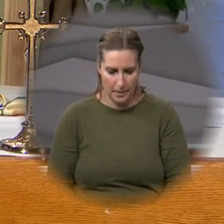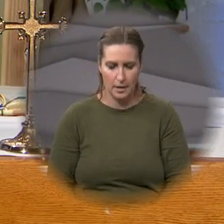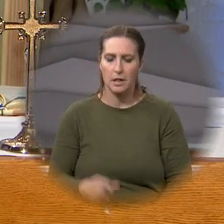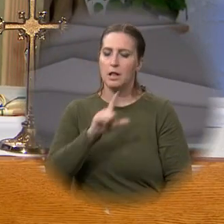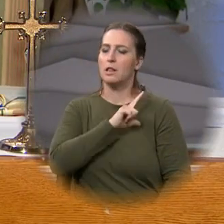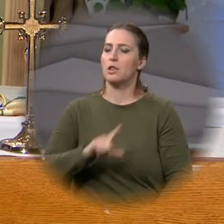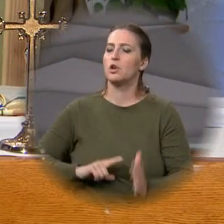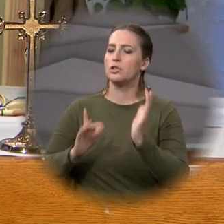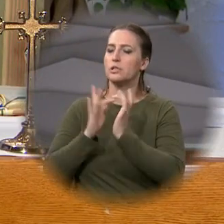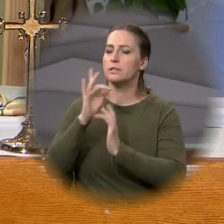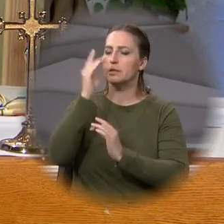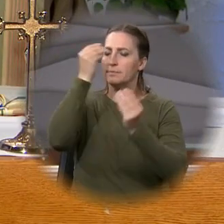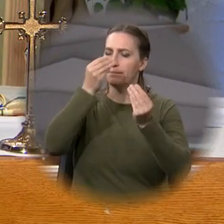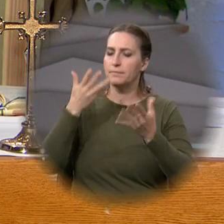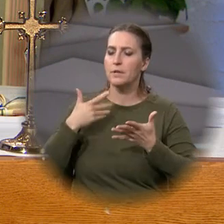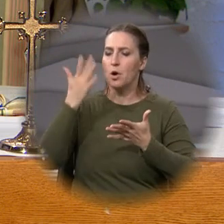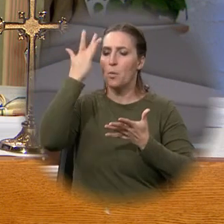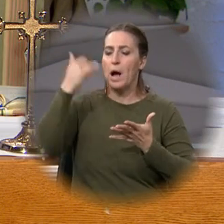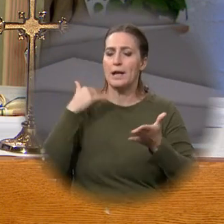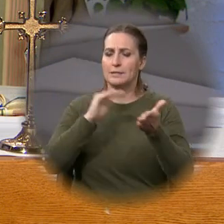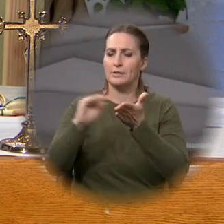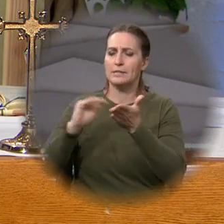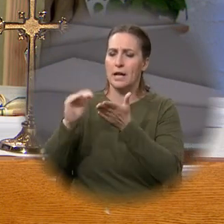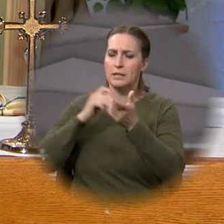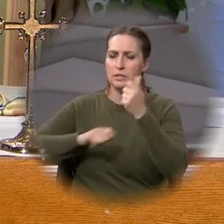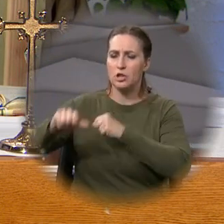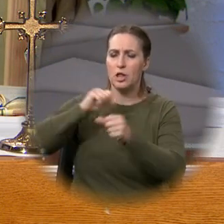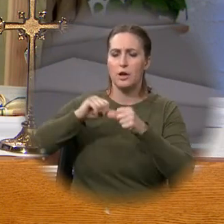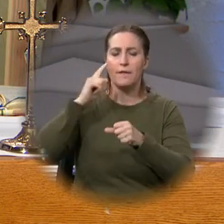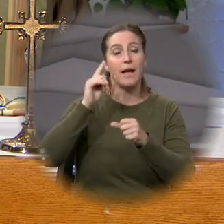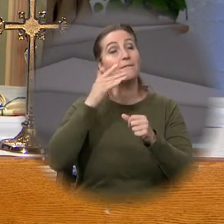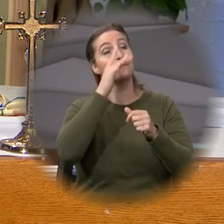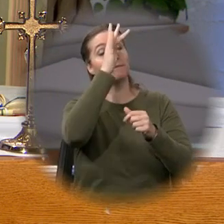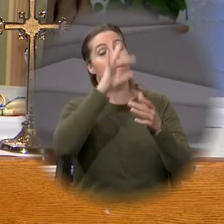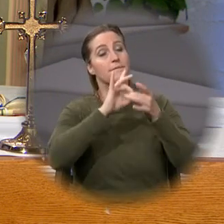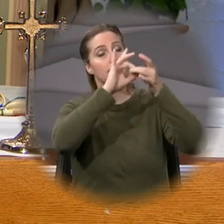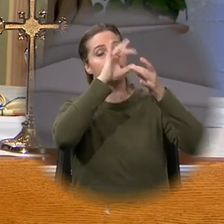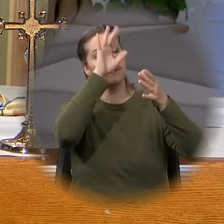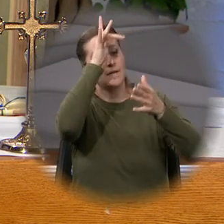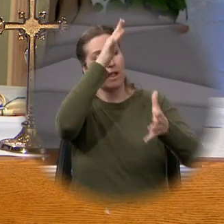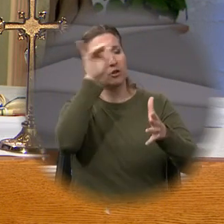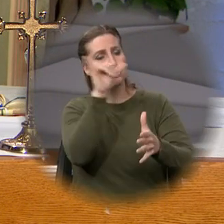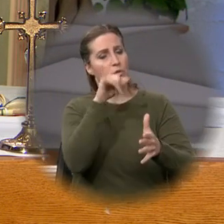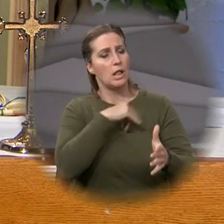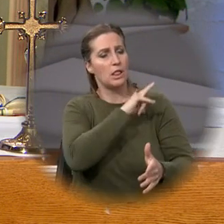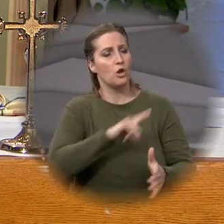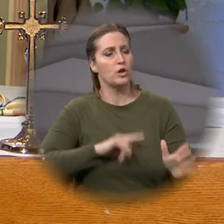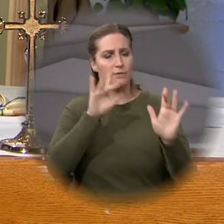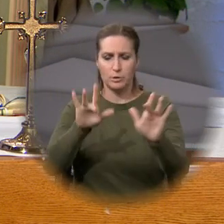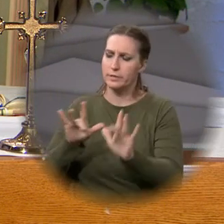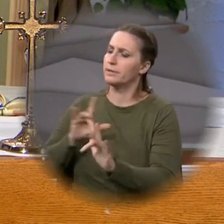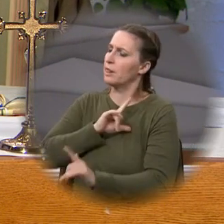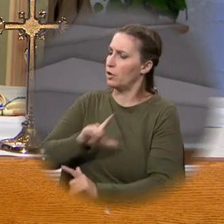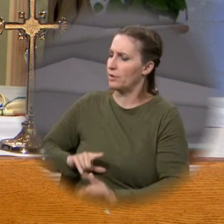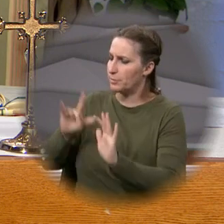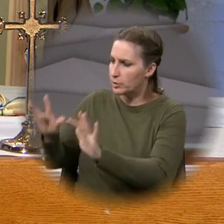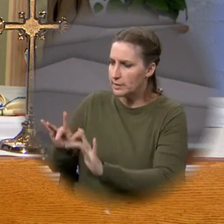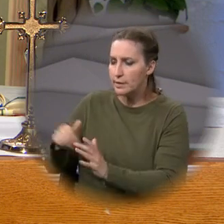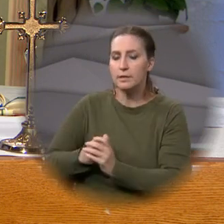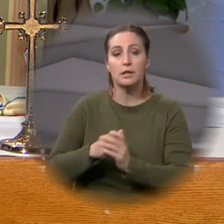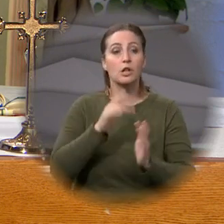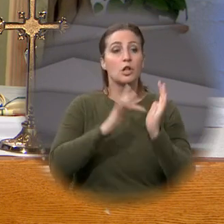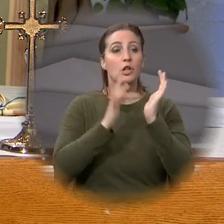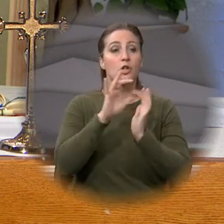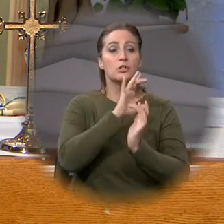Lord Jesus, you came to reconcile us to one another and to the Father. Lord, have mercy. Lord, have mercy. Lord